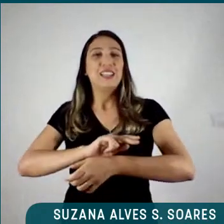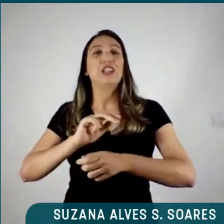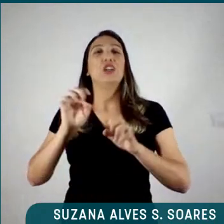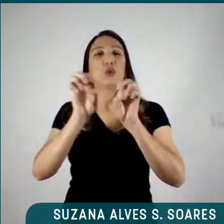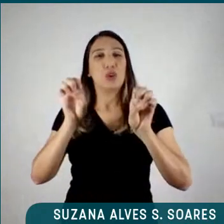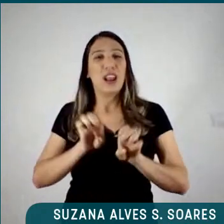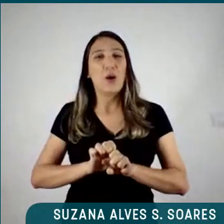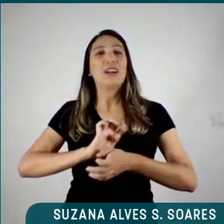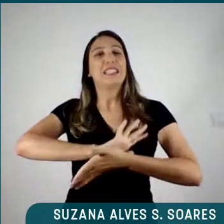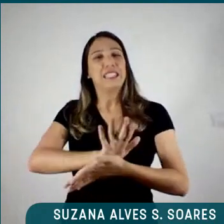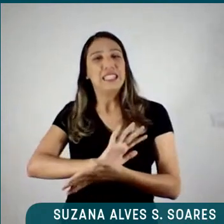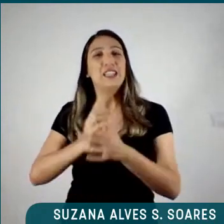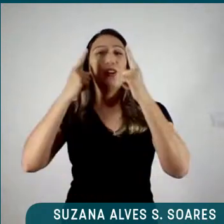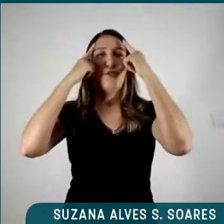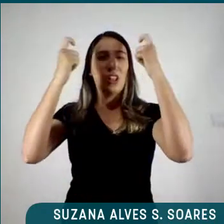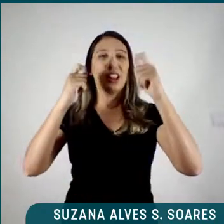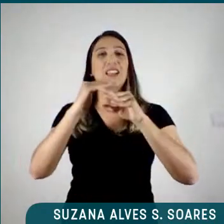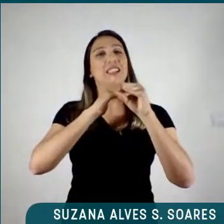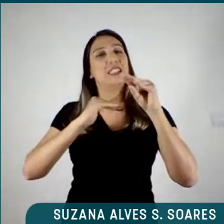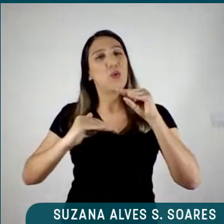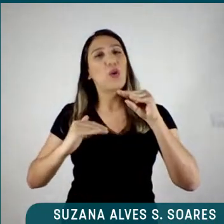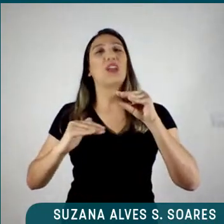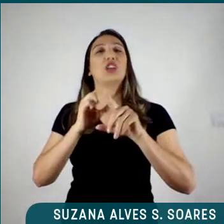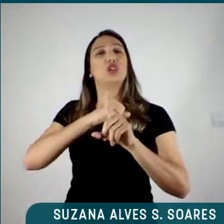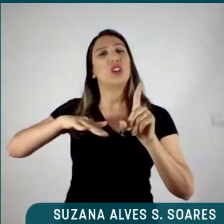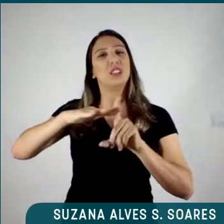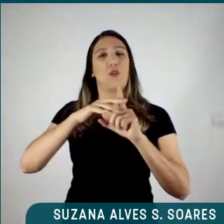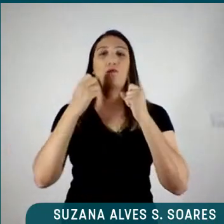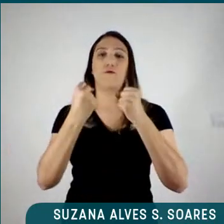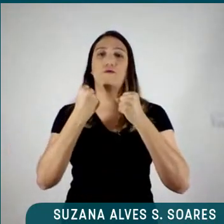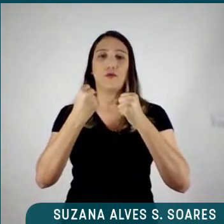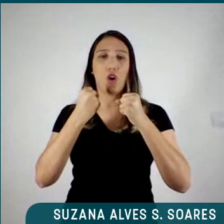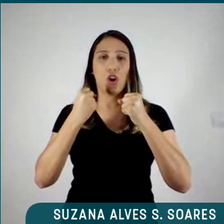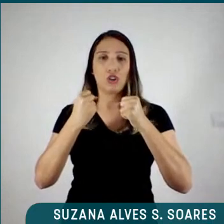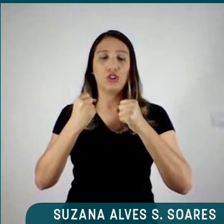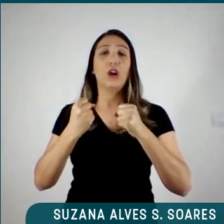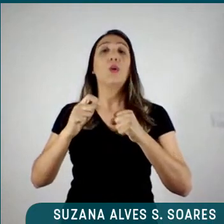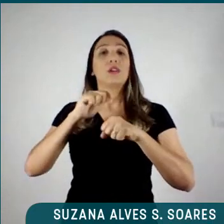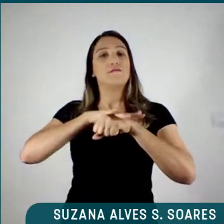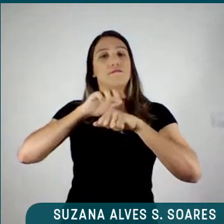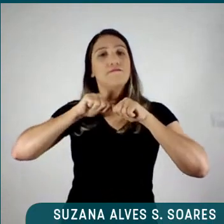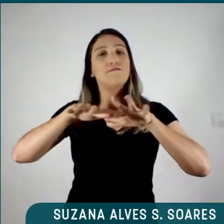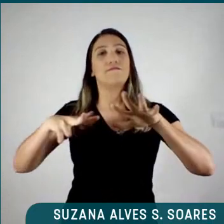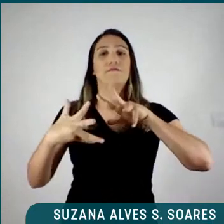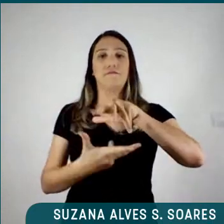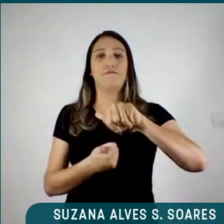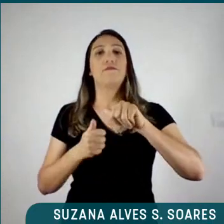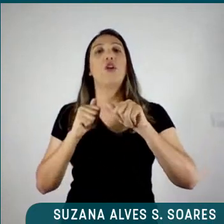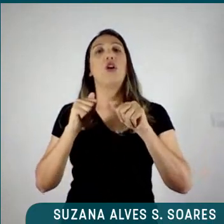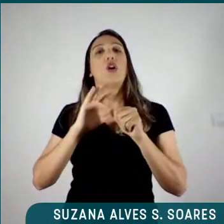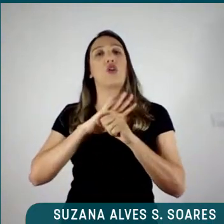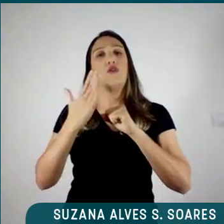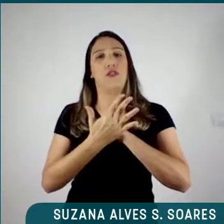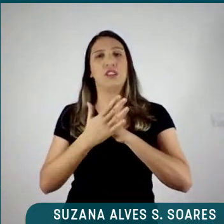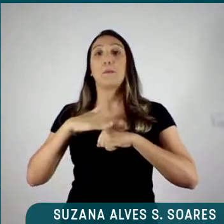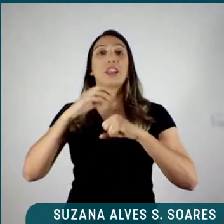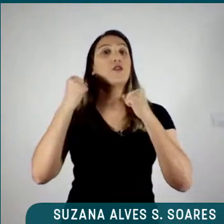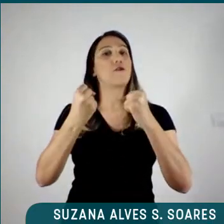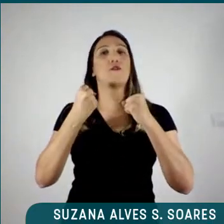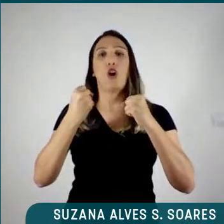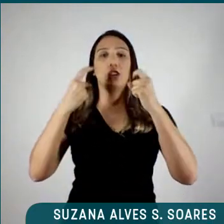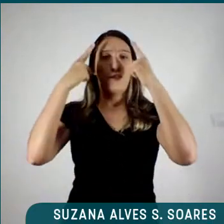socio-economic components. And in Brazil, this is linked and are to the wound caused by the structural racism,